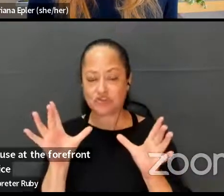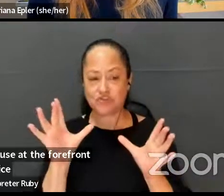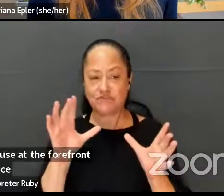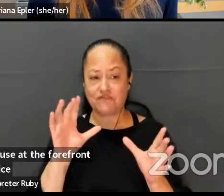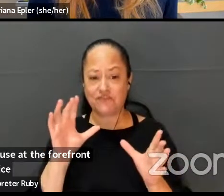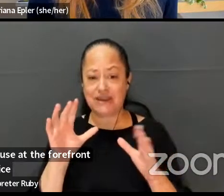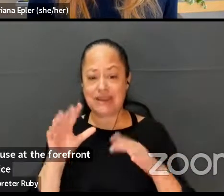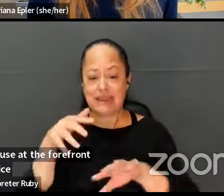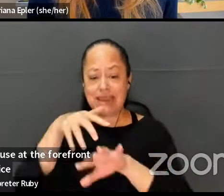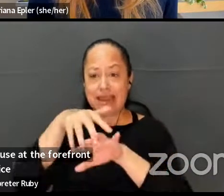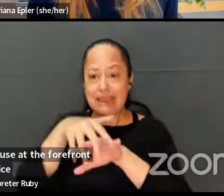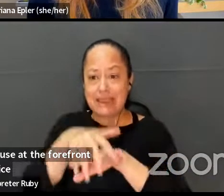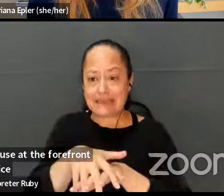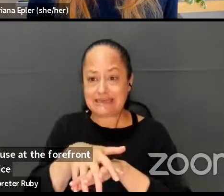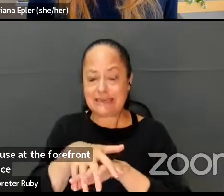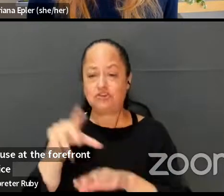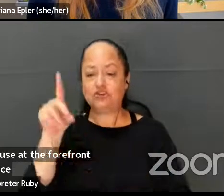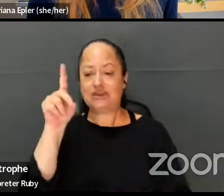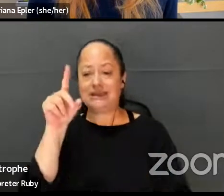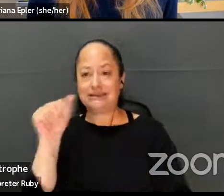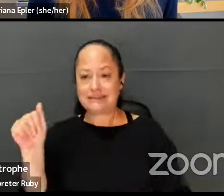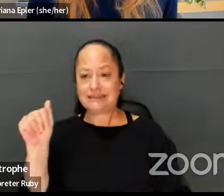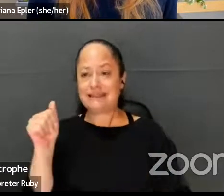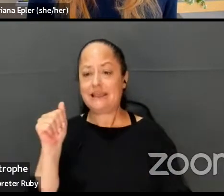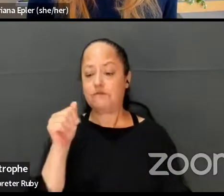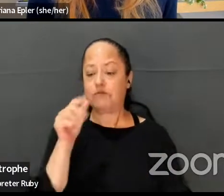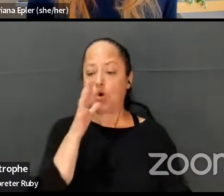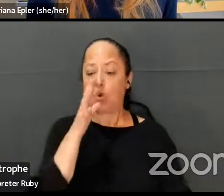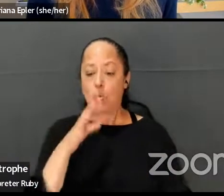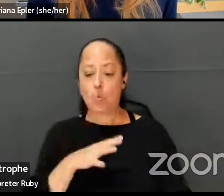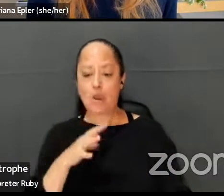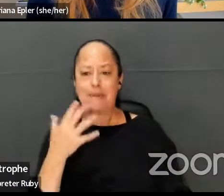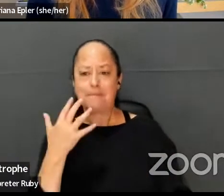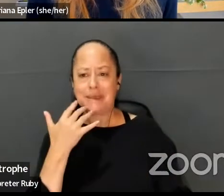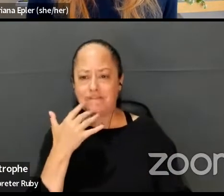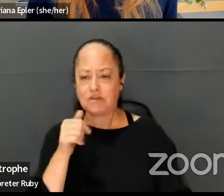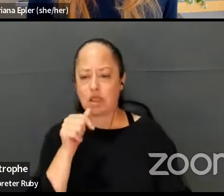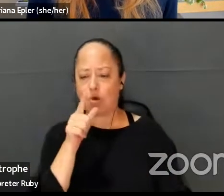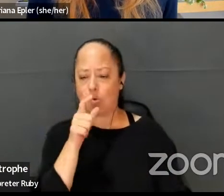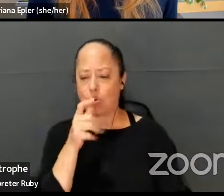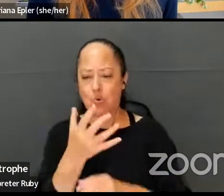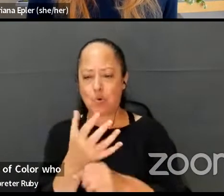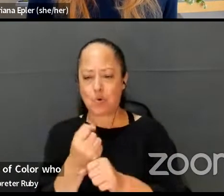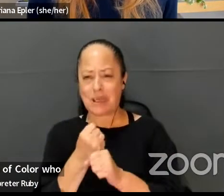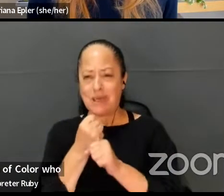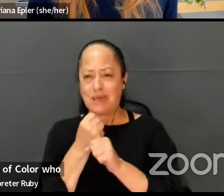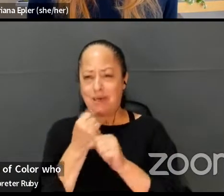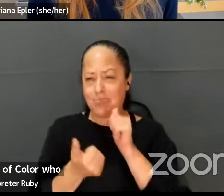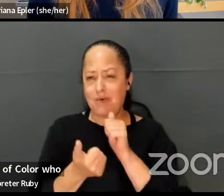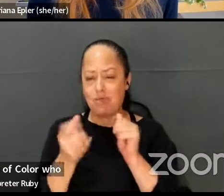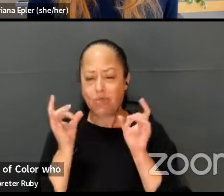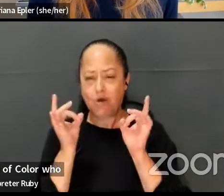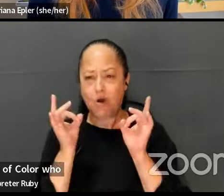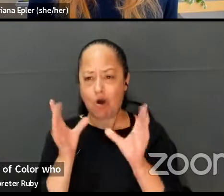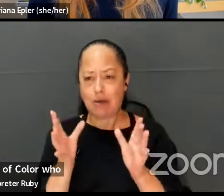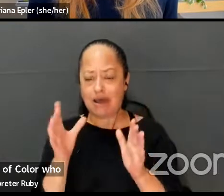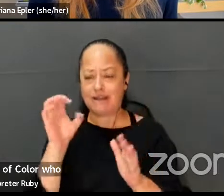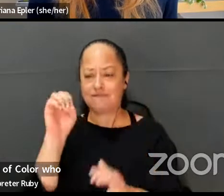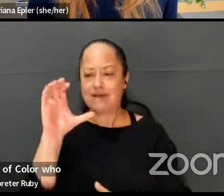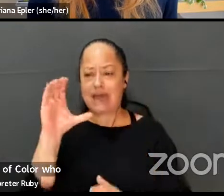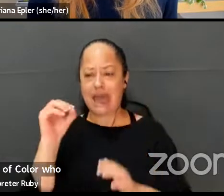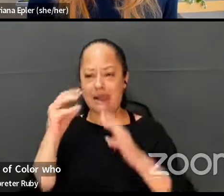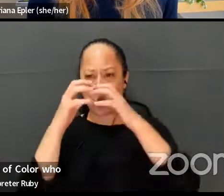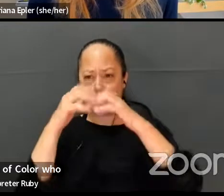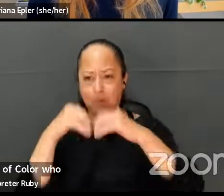Indigenous, disabled women of color who are bearing the brunt of the ecological breakdown of the planet,